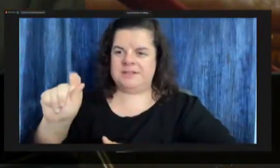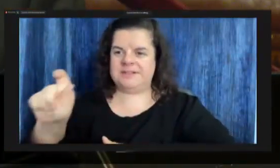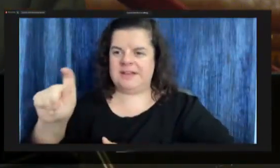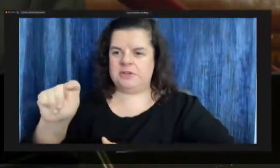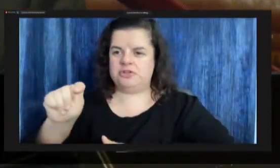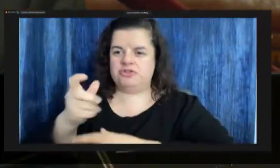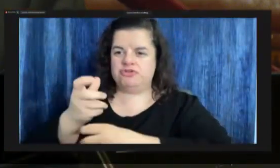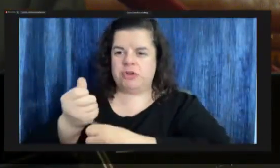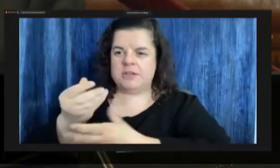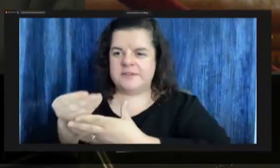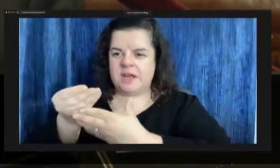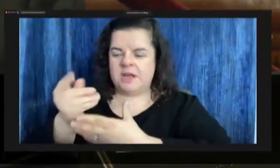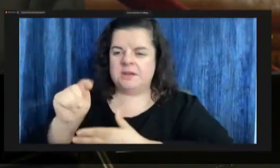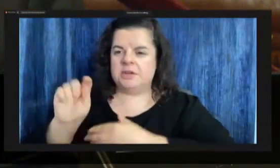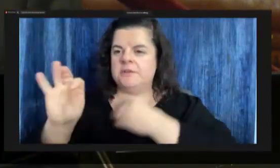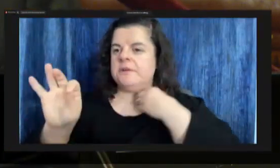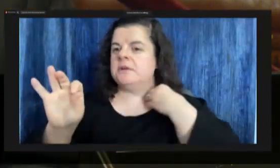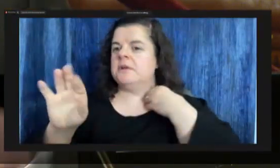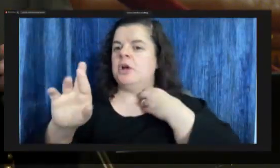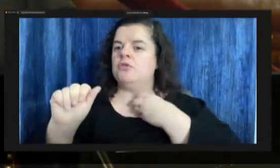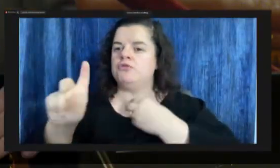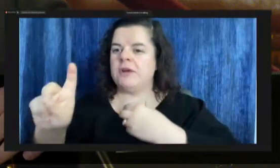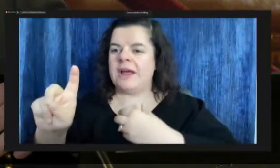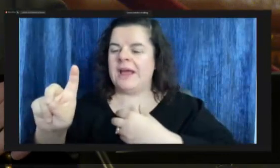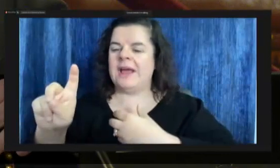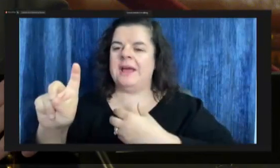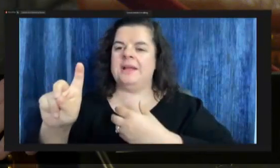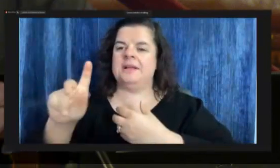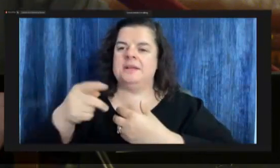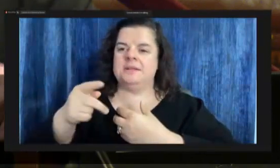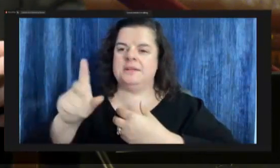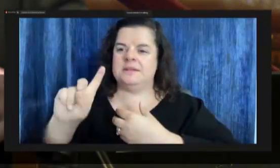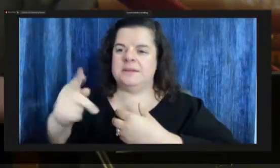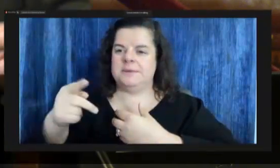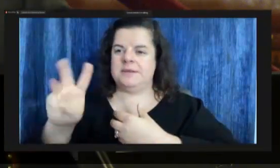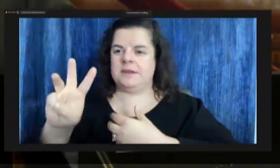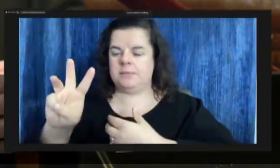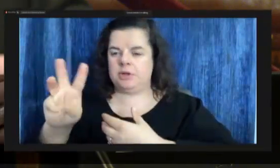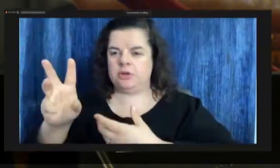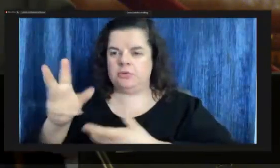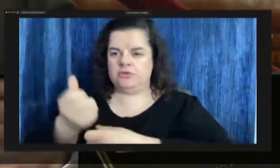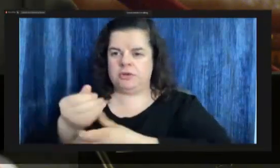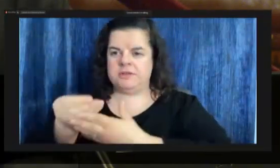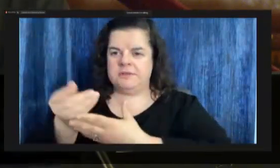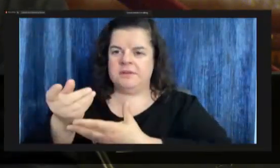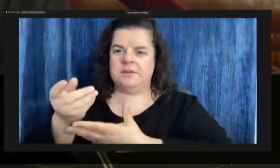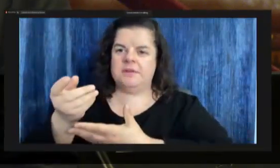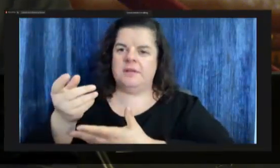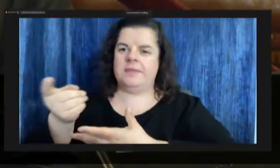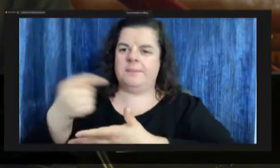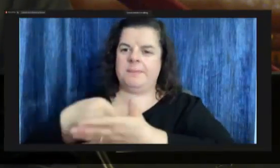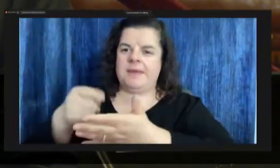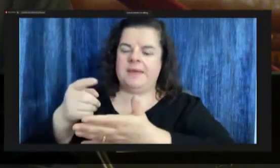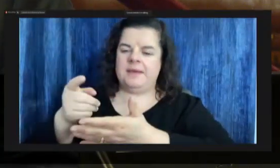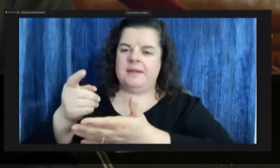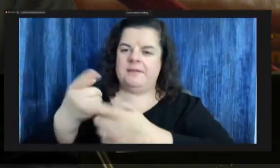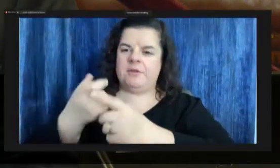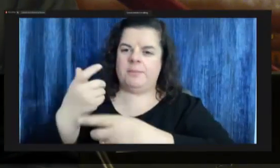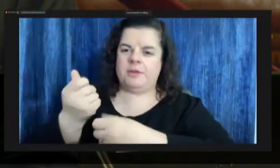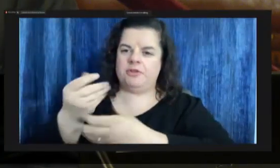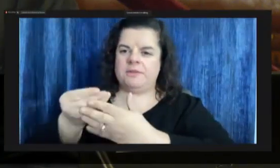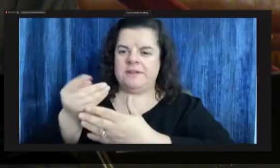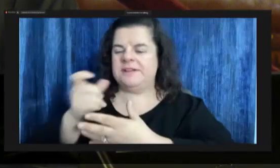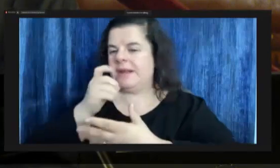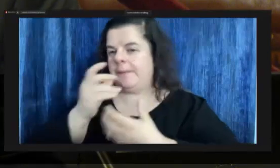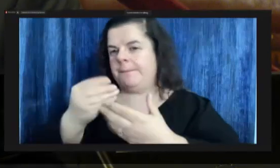the RAD DPW Trust Fund. Those will be increases because paid out of the trust funds, and there was not money set aside in those